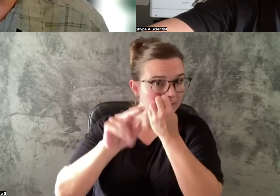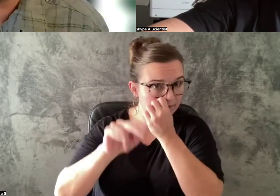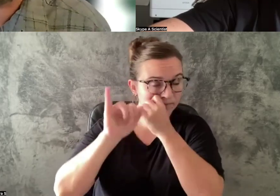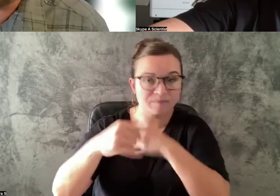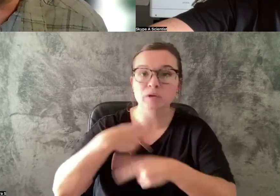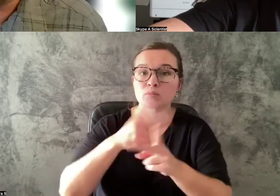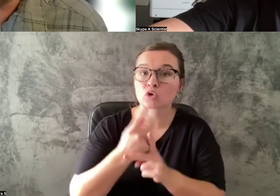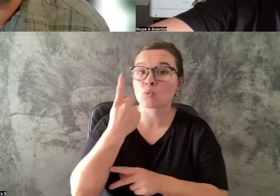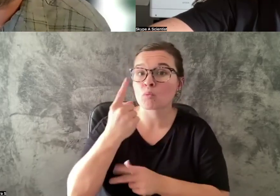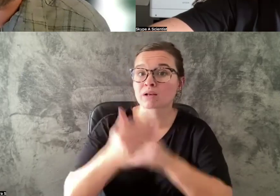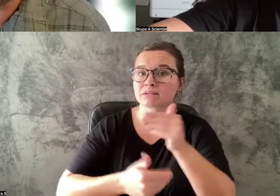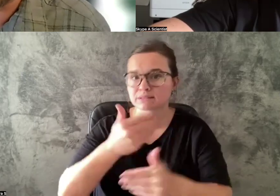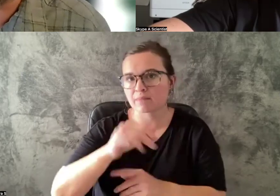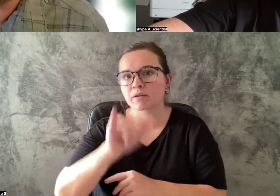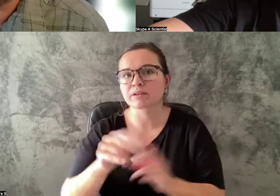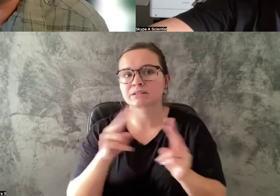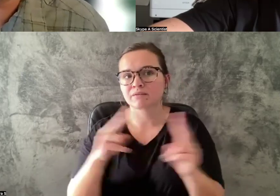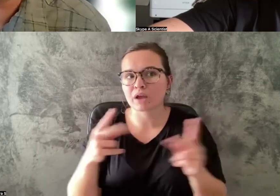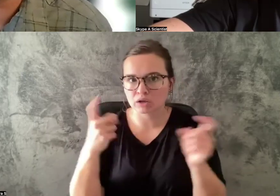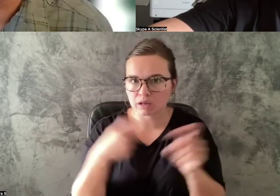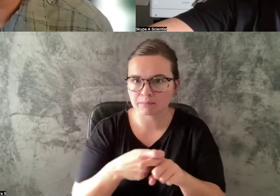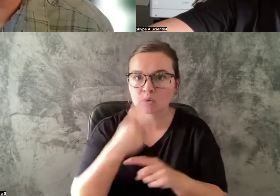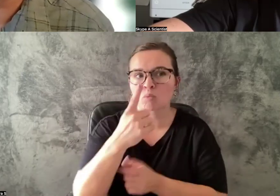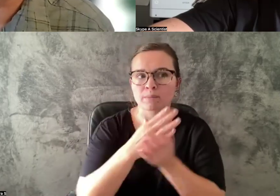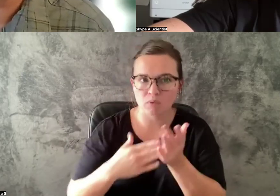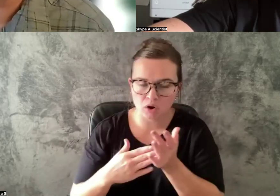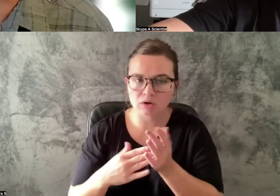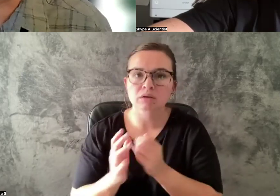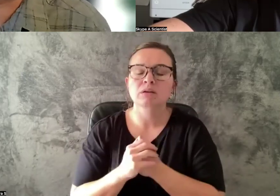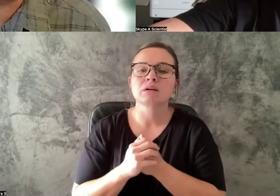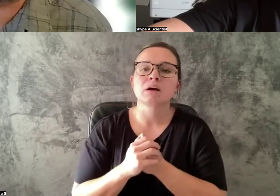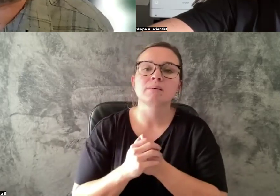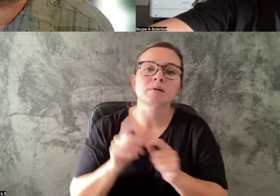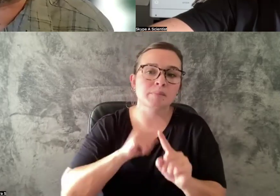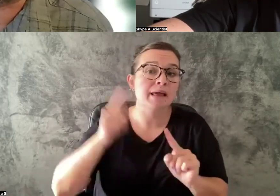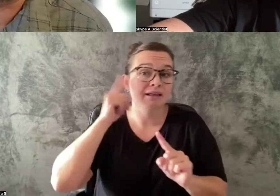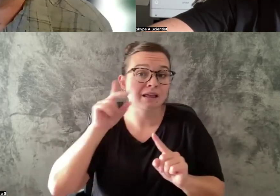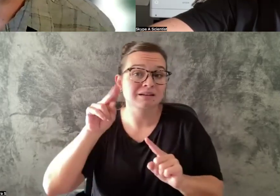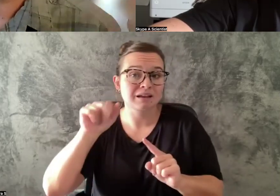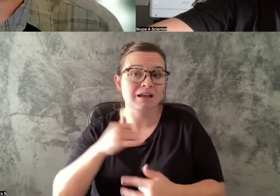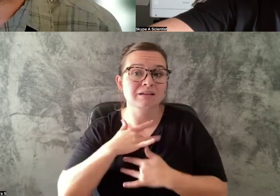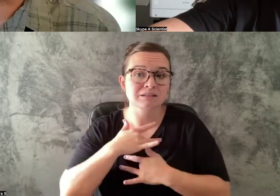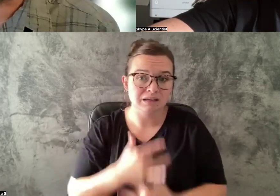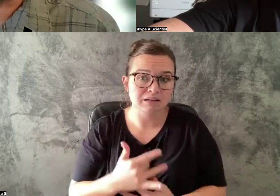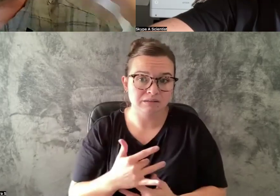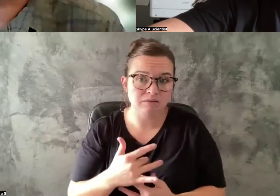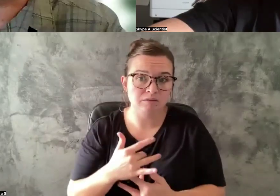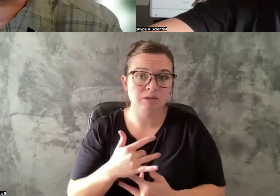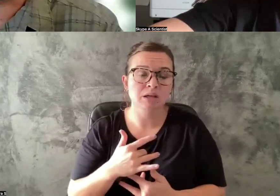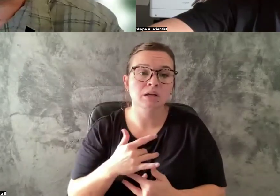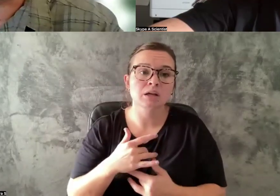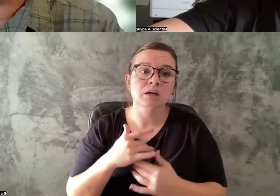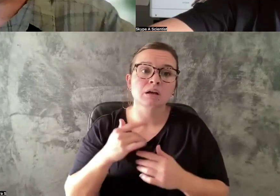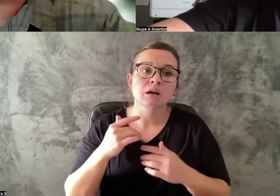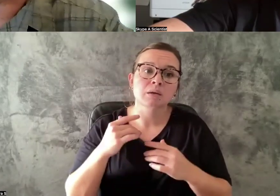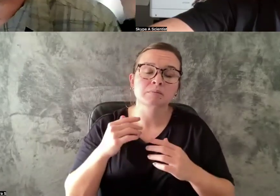It's one step of this very convoluted thing. It's one element of that. But I think DNA tends to be reified or held